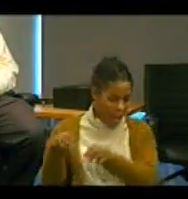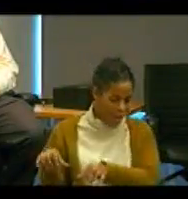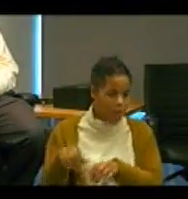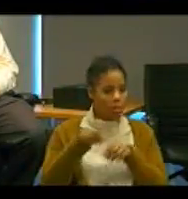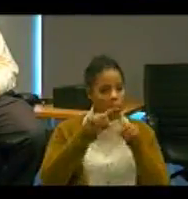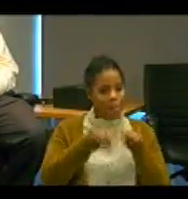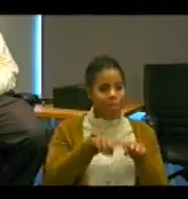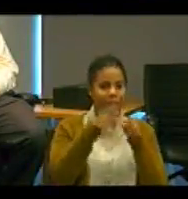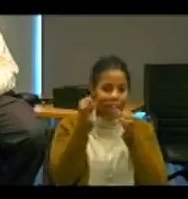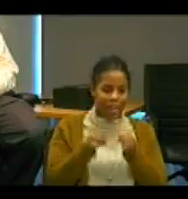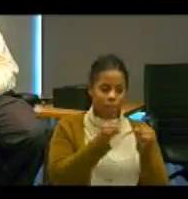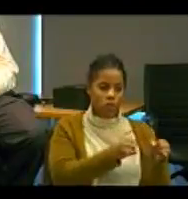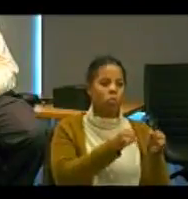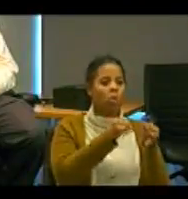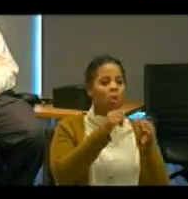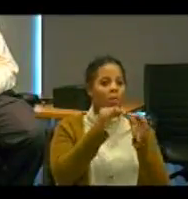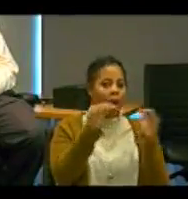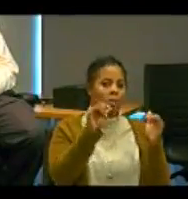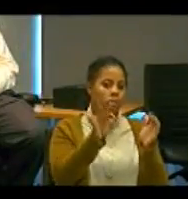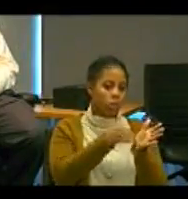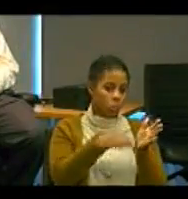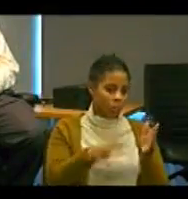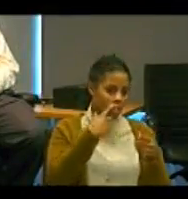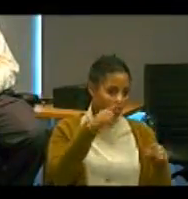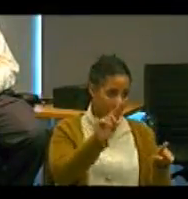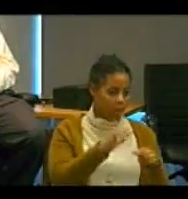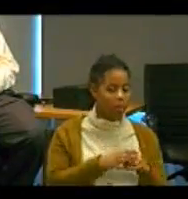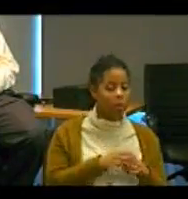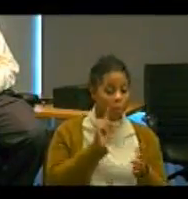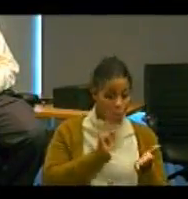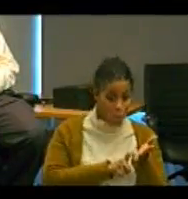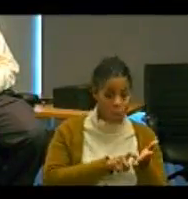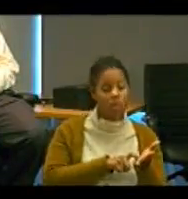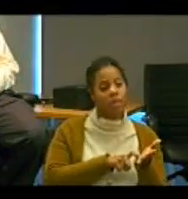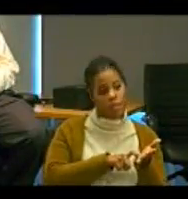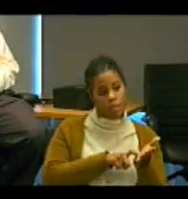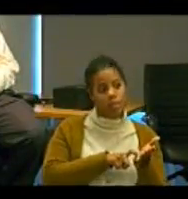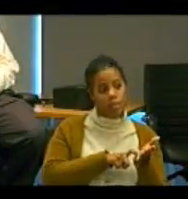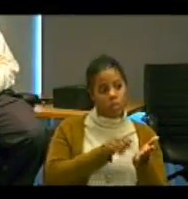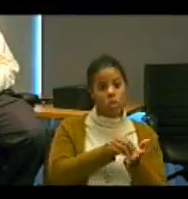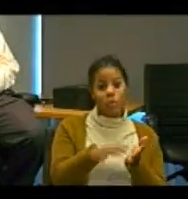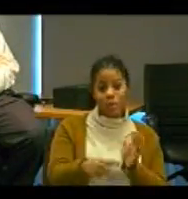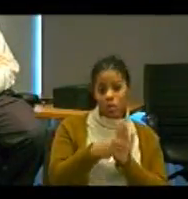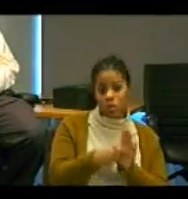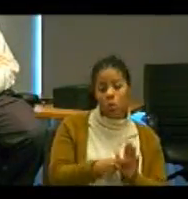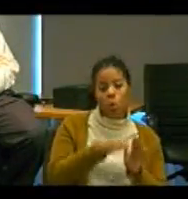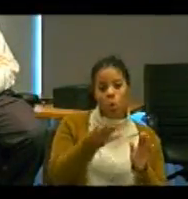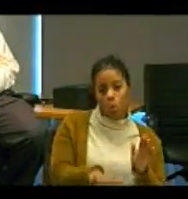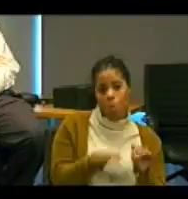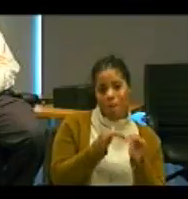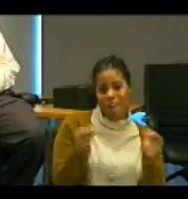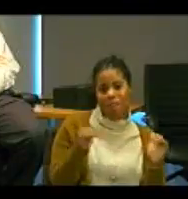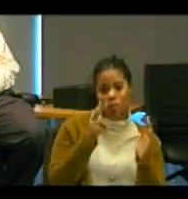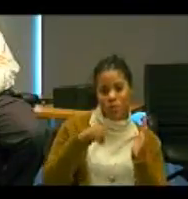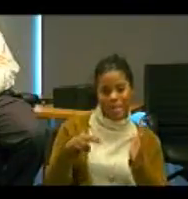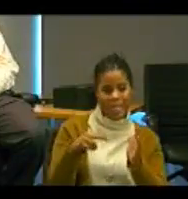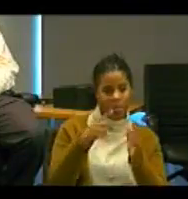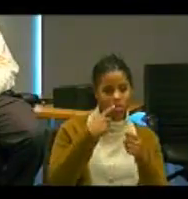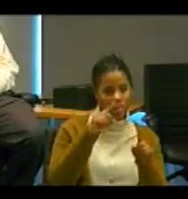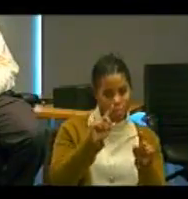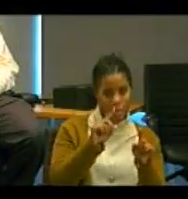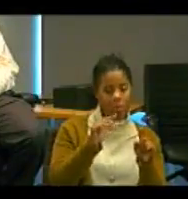individual level student achievement, we find that amongst children who are displaying a very low level of reading achievement, and so might